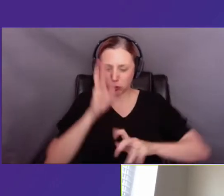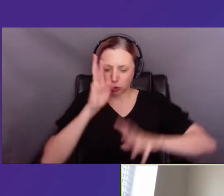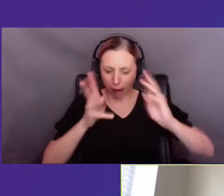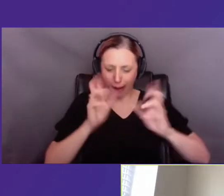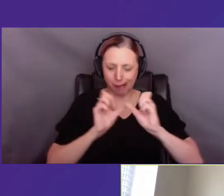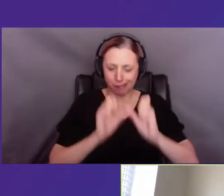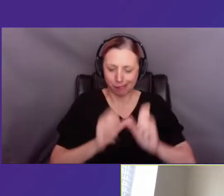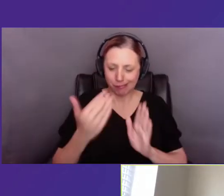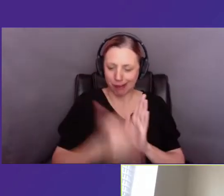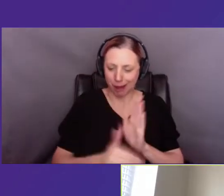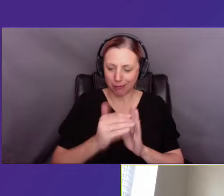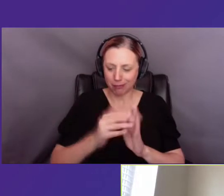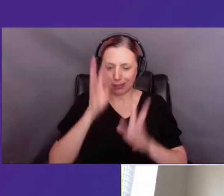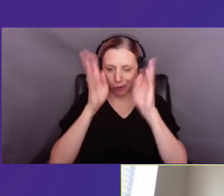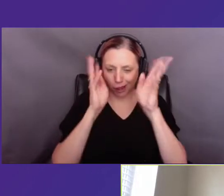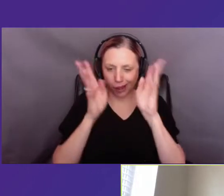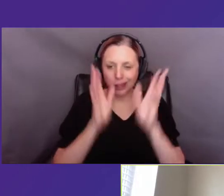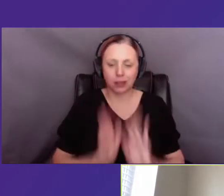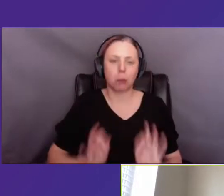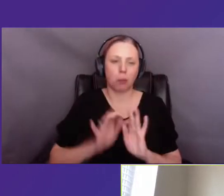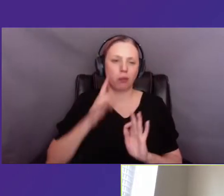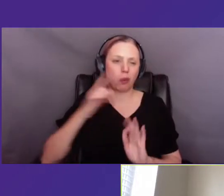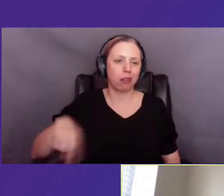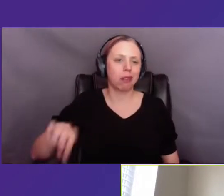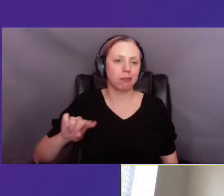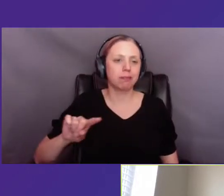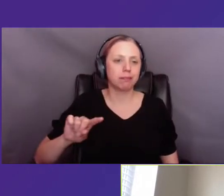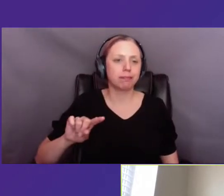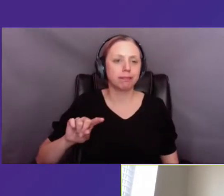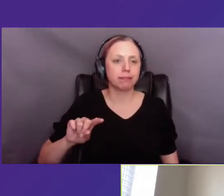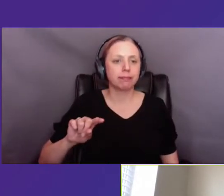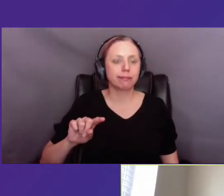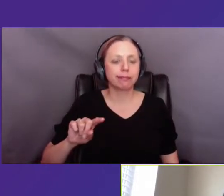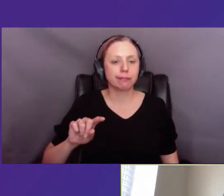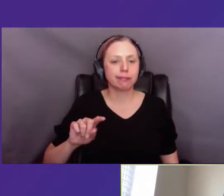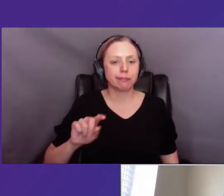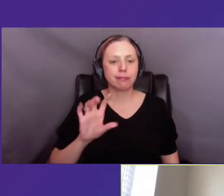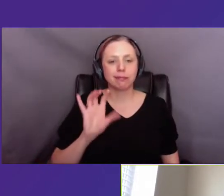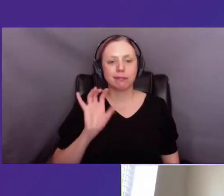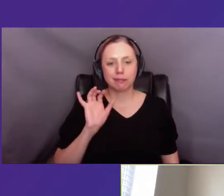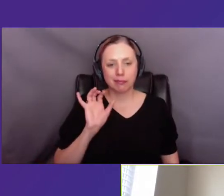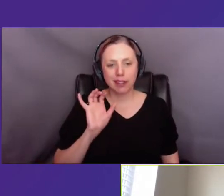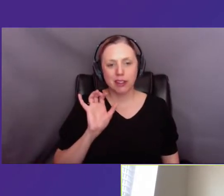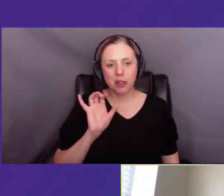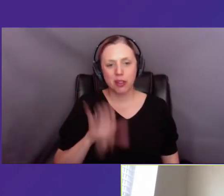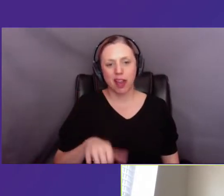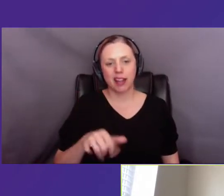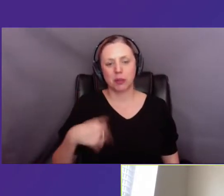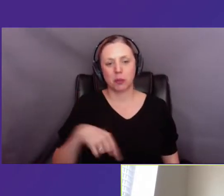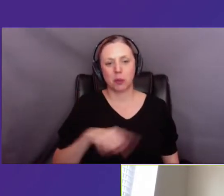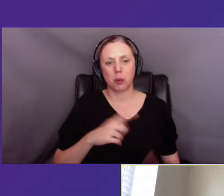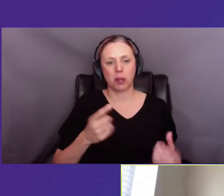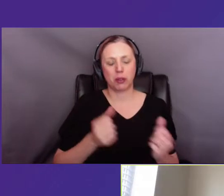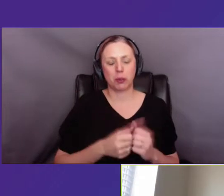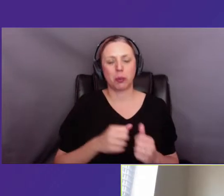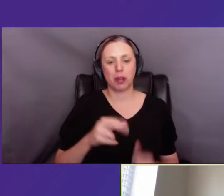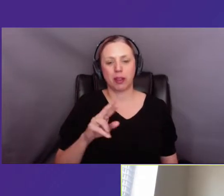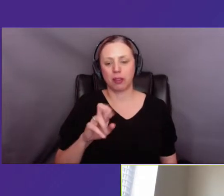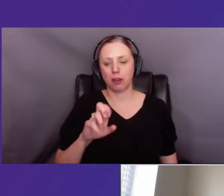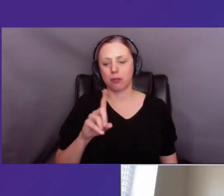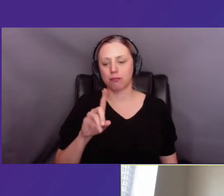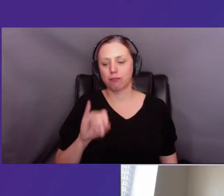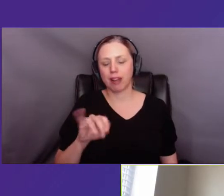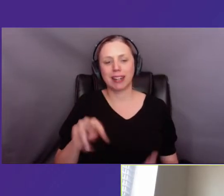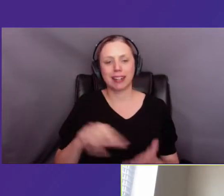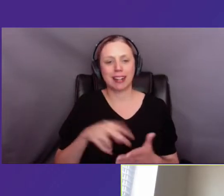often. So yeah, that is basically what we do with the REDi Dance Company. Beverly out.